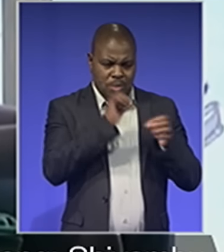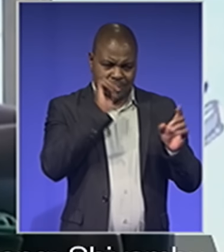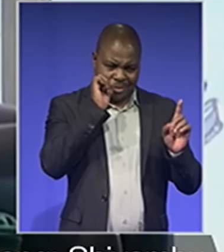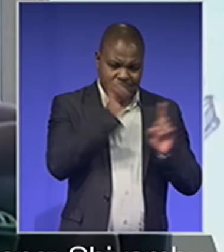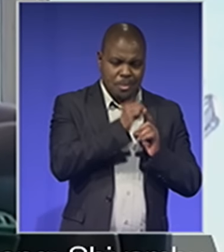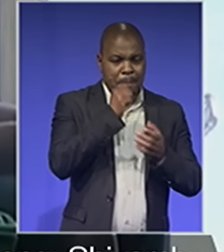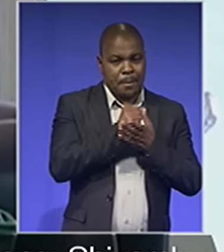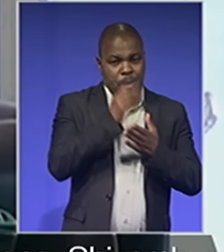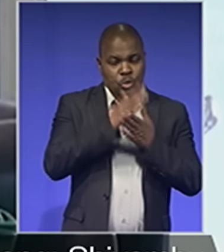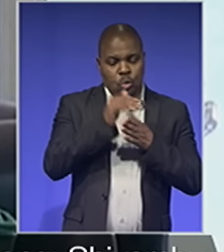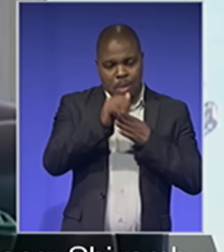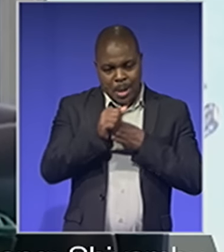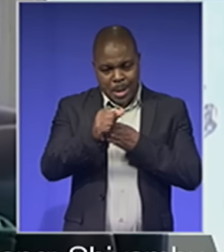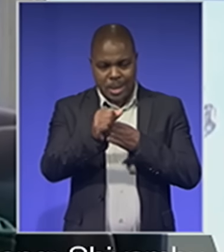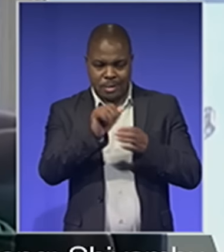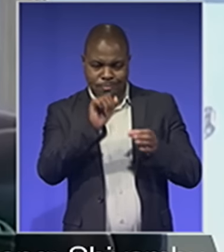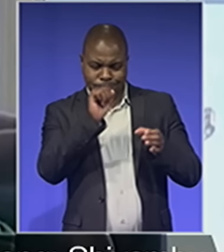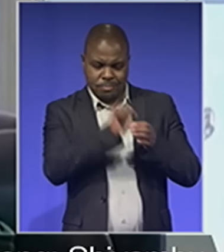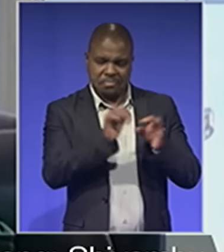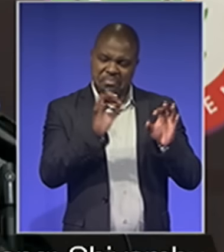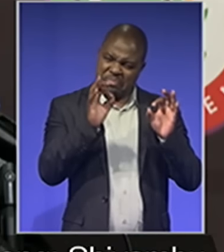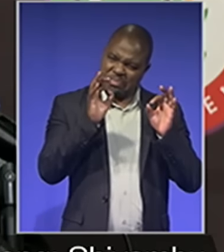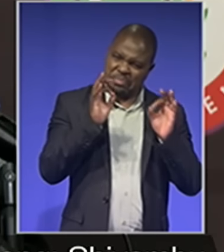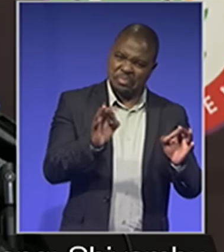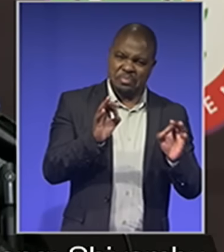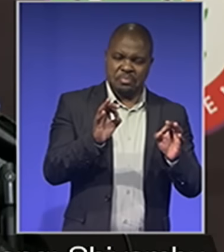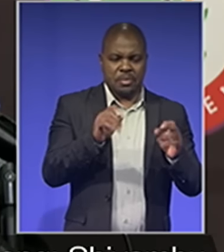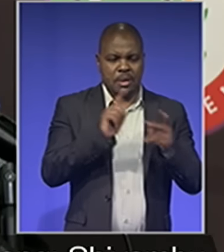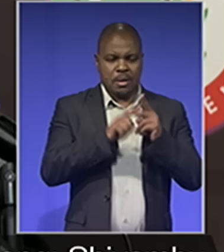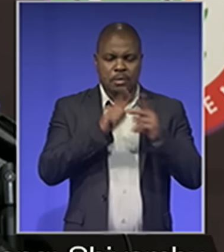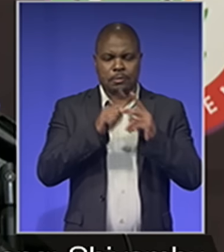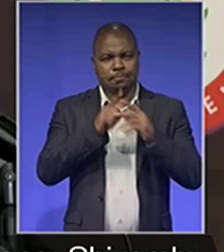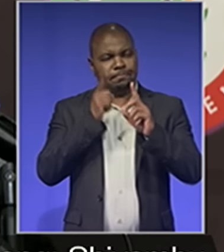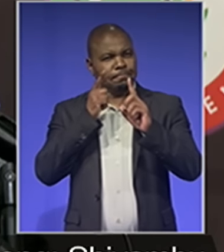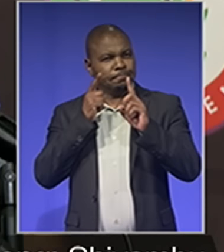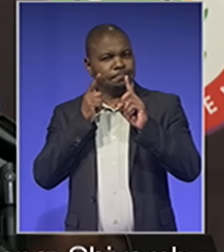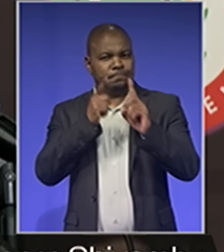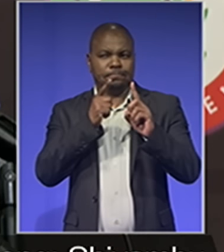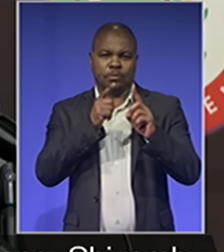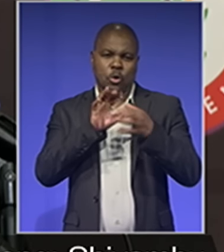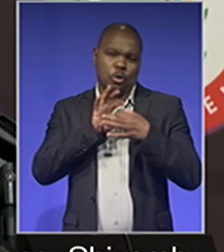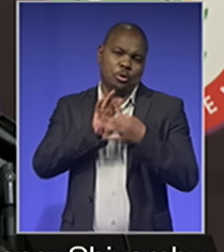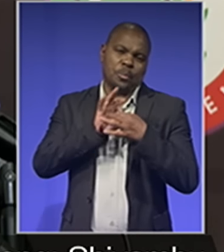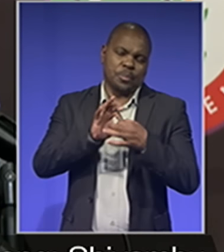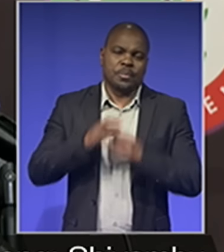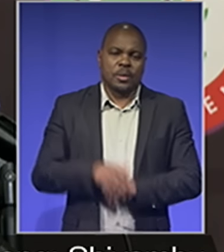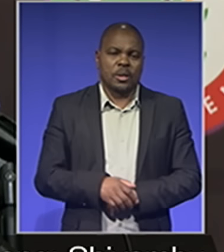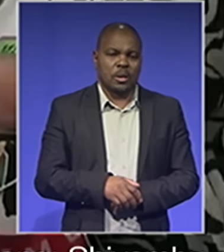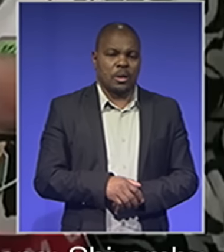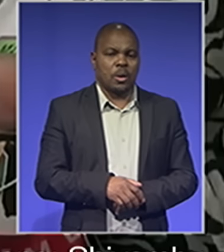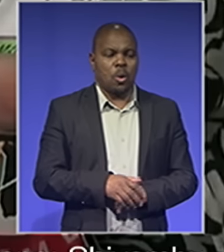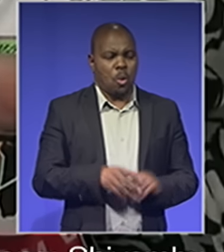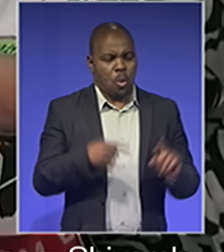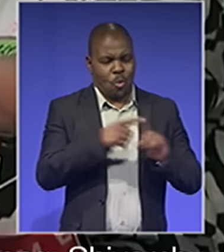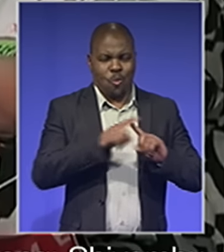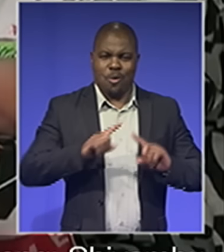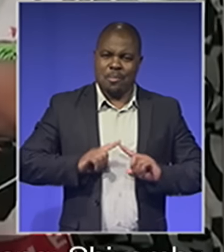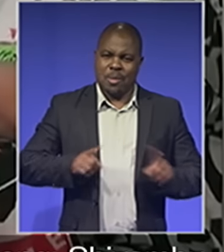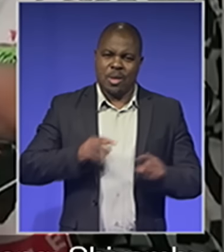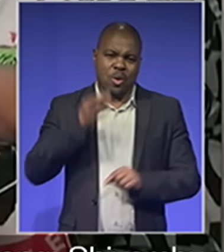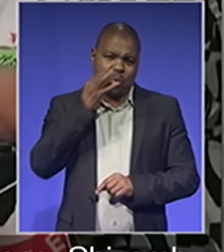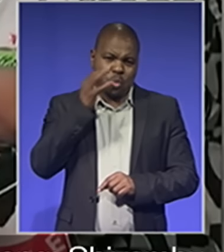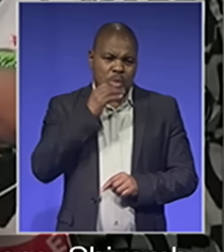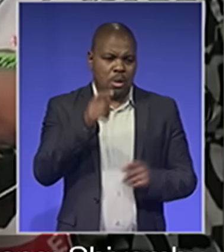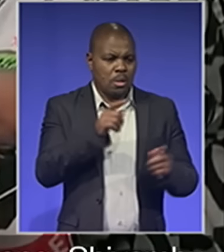gore boeteledipele jwa lona ke jo bo tsepameng ebile bo ikemiseditse. Shivambu o ganeditse dipego tsa gore go fetolwa